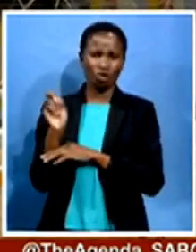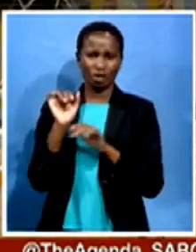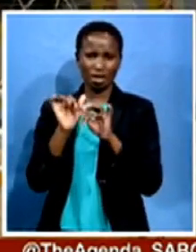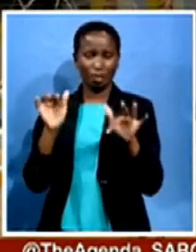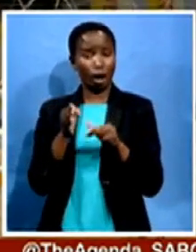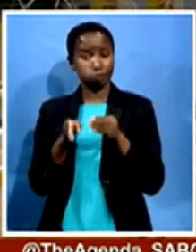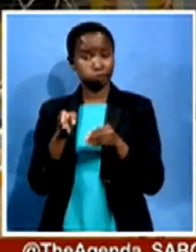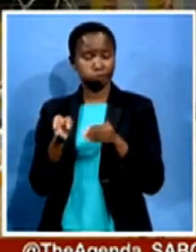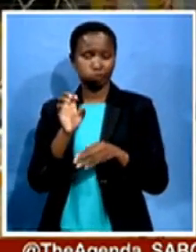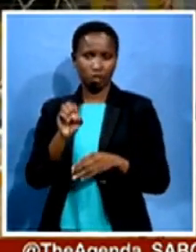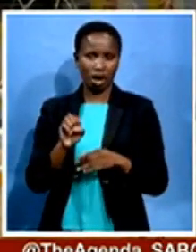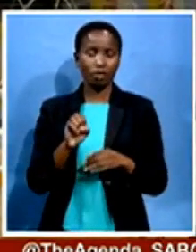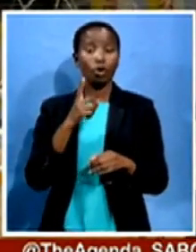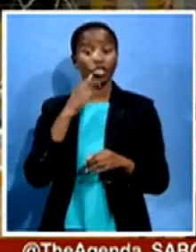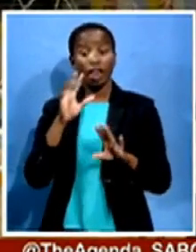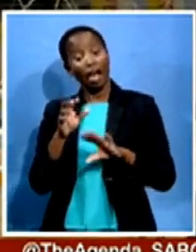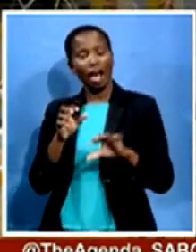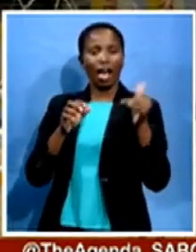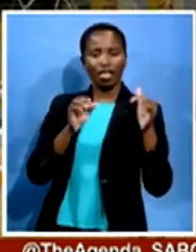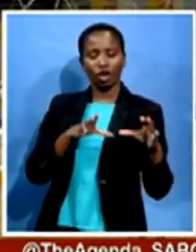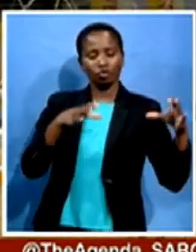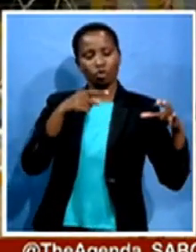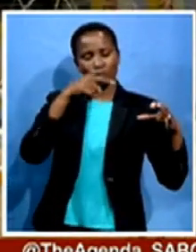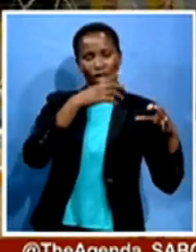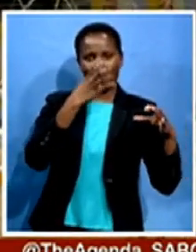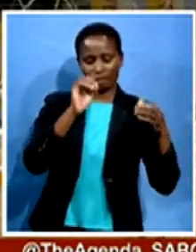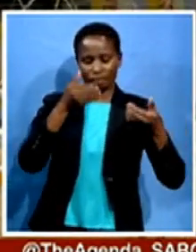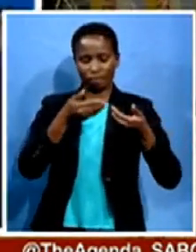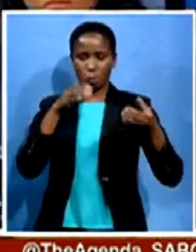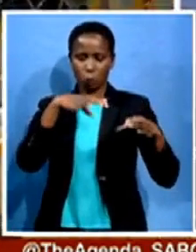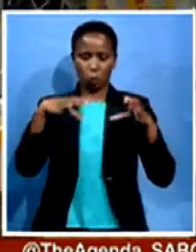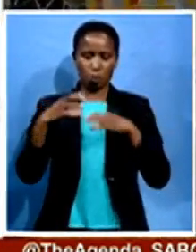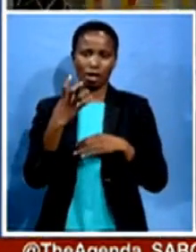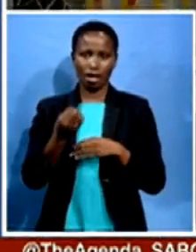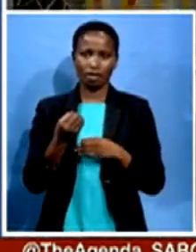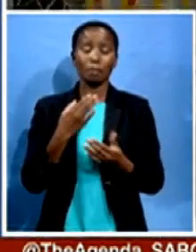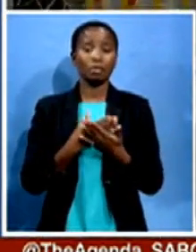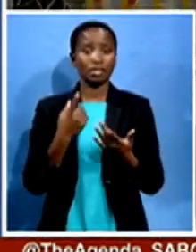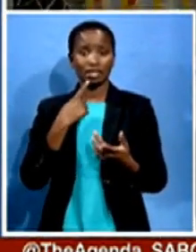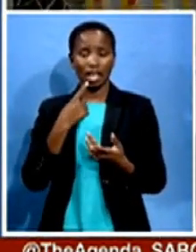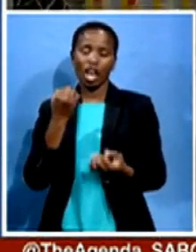on the other side there. Desiree, I'm going to have to leave it there because the court is about to start, so we have to go inside court.